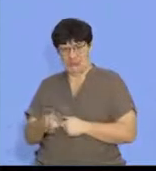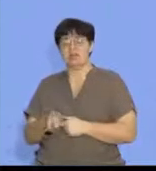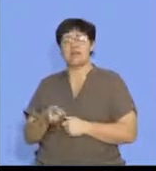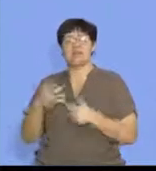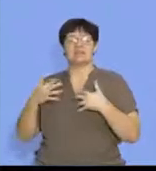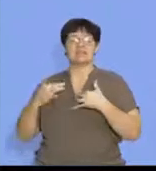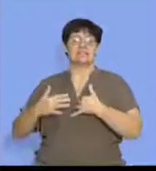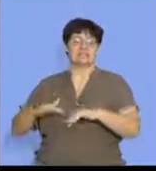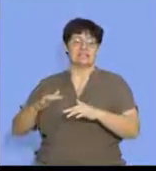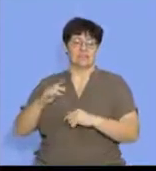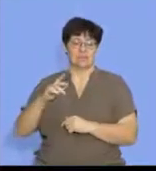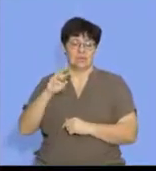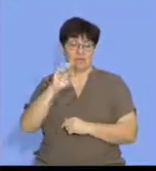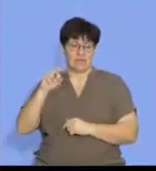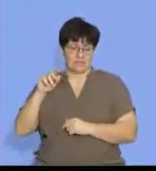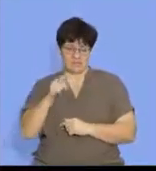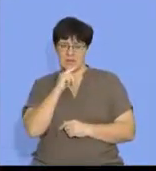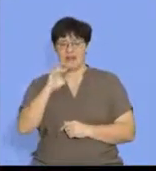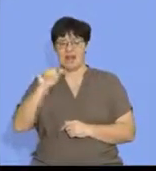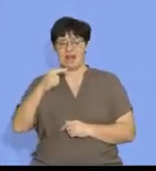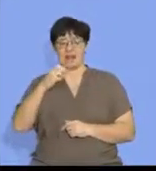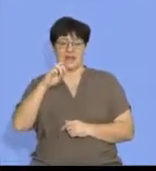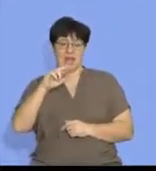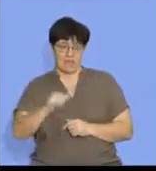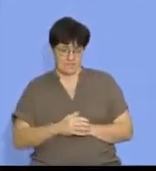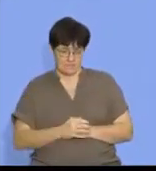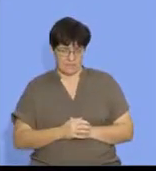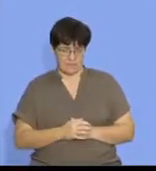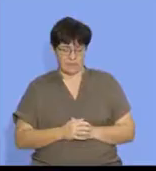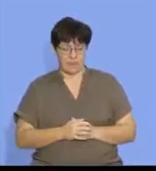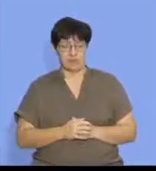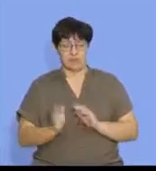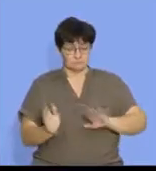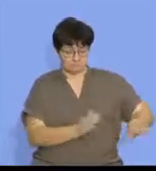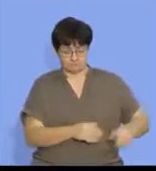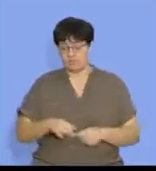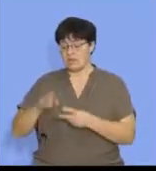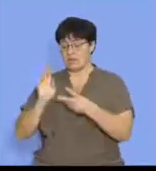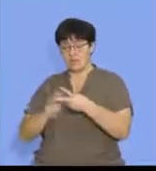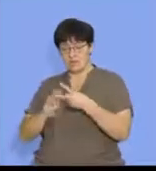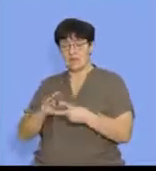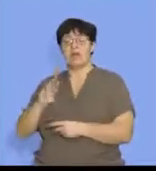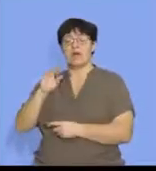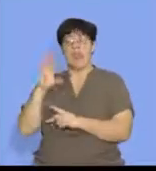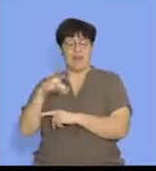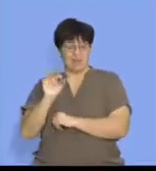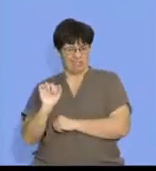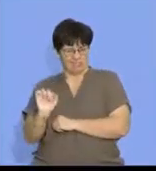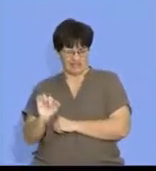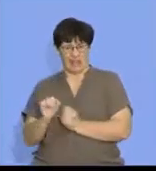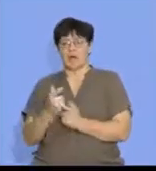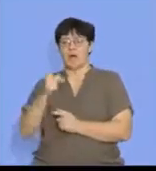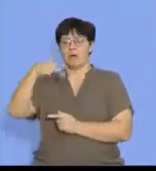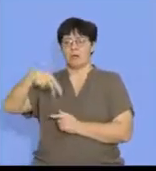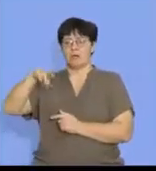but we call them algae. The animal ones we call protozoans. That's what we call